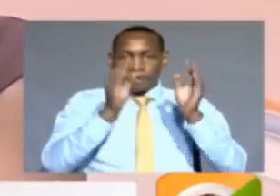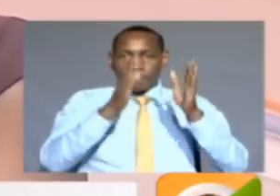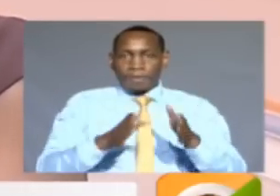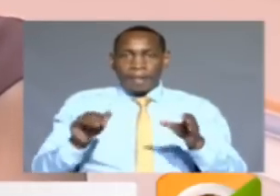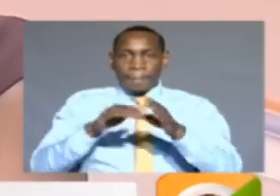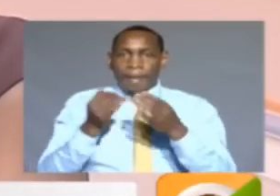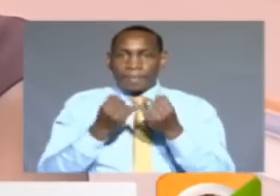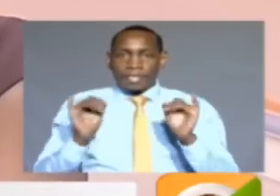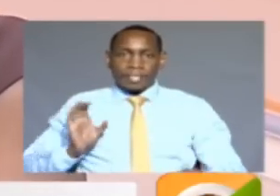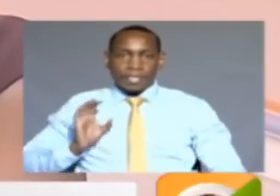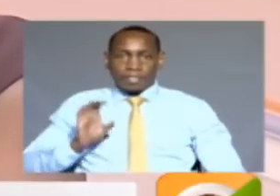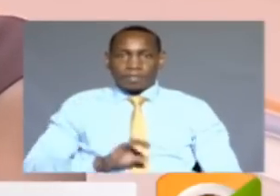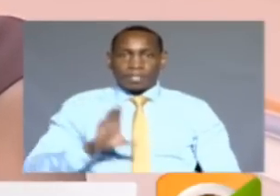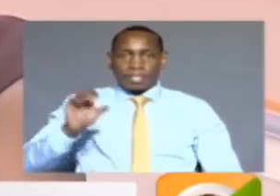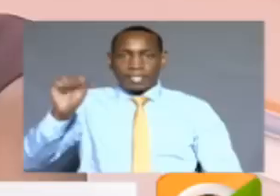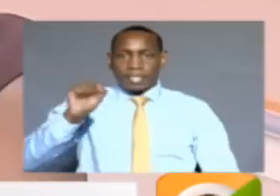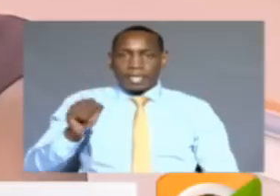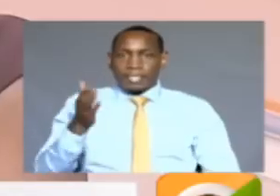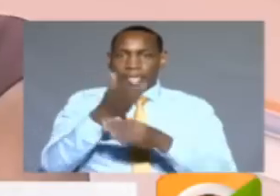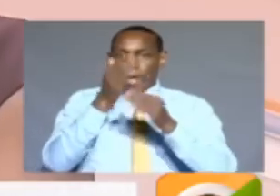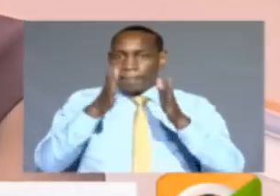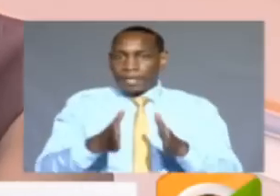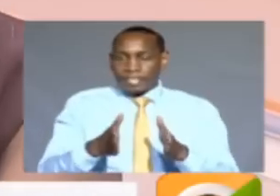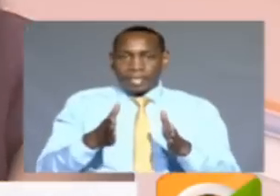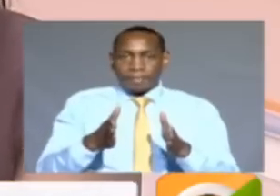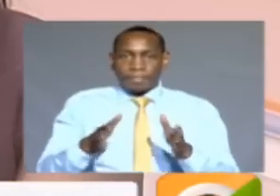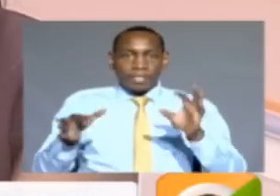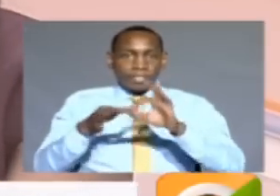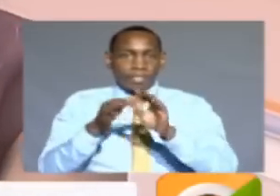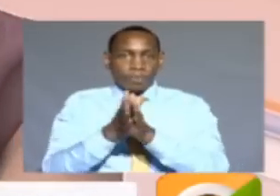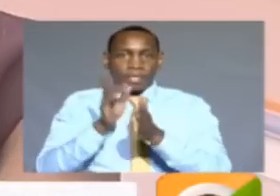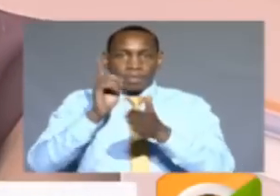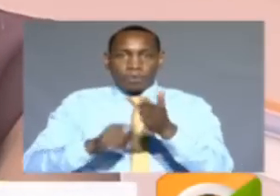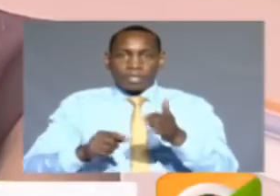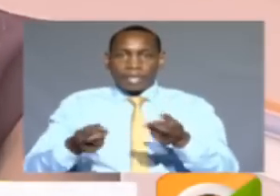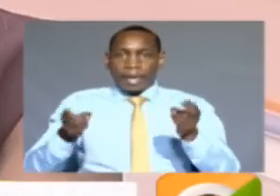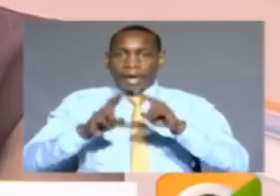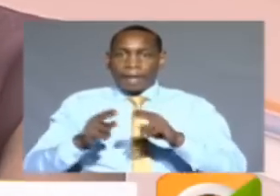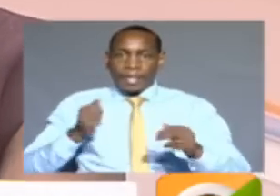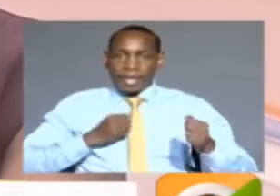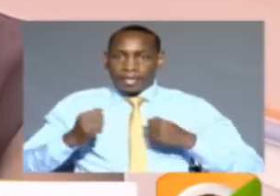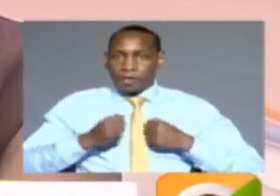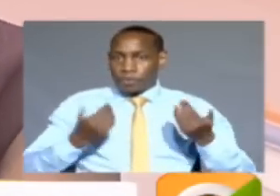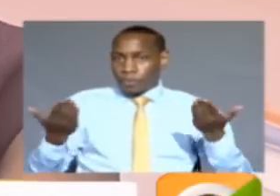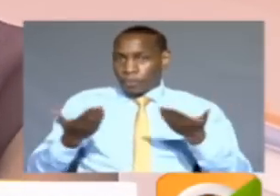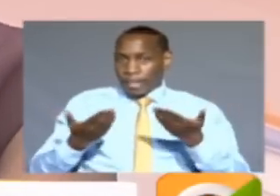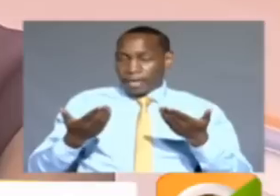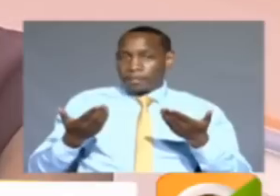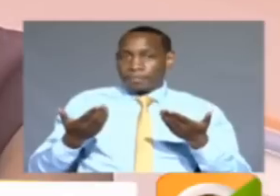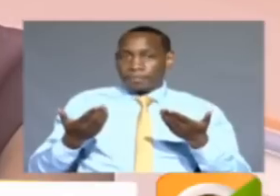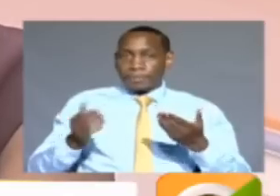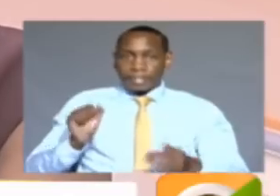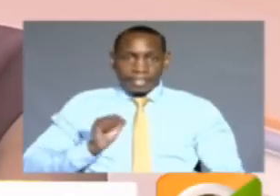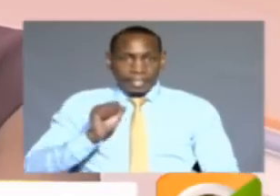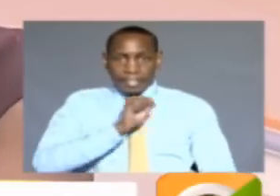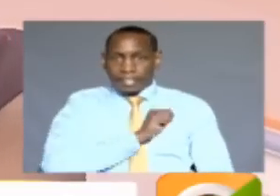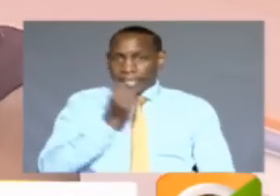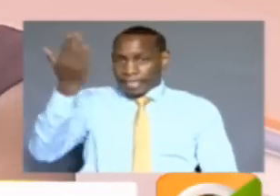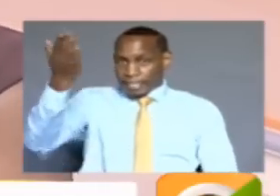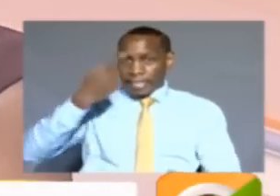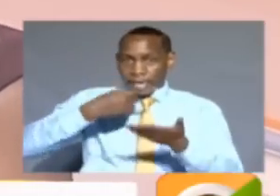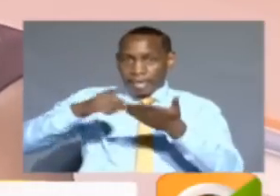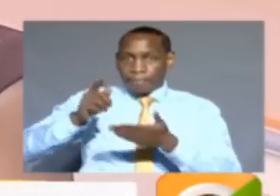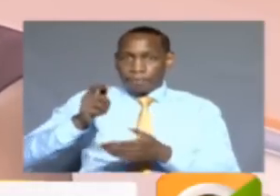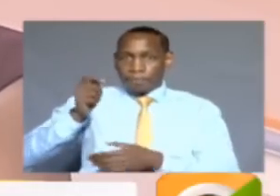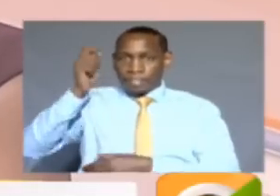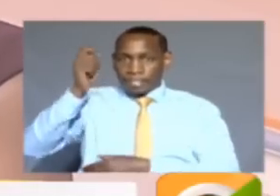independent commissions, CSs, and that sort of thing. They were likening this to what happens in Rwanda, where the Supreme, the Senate approves judges